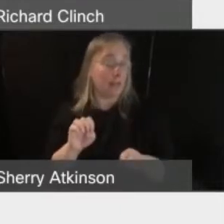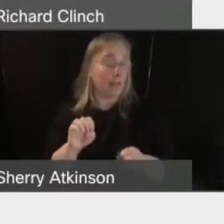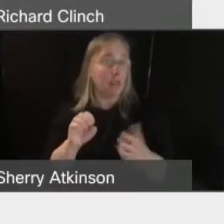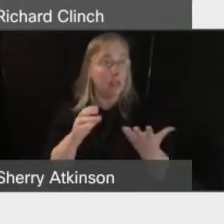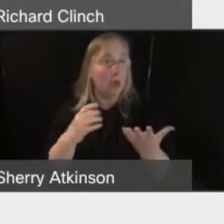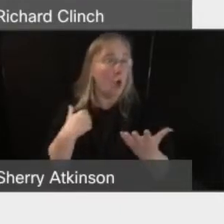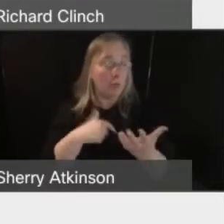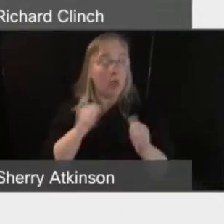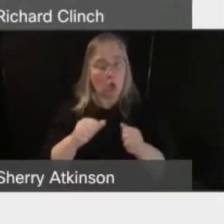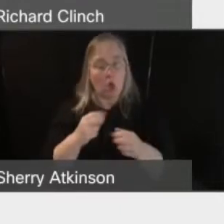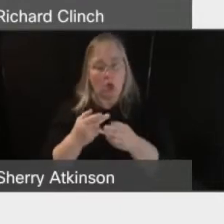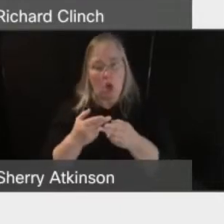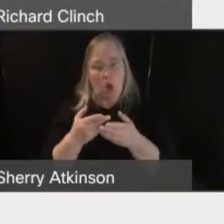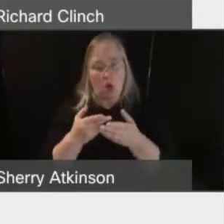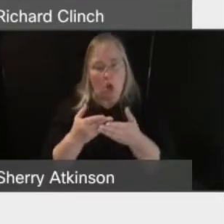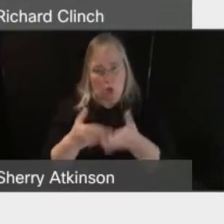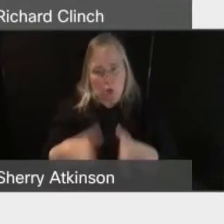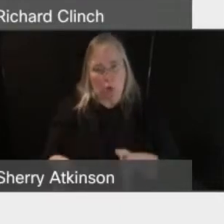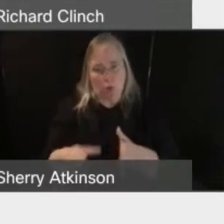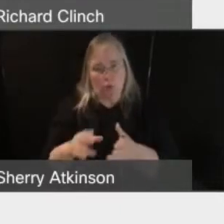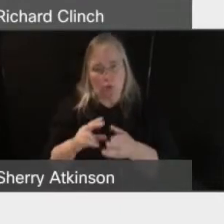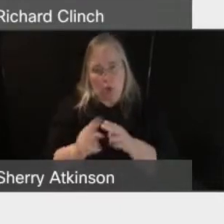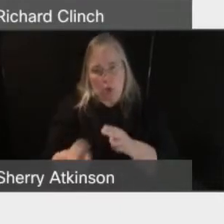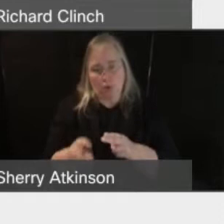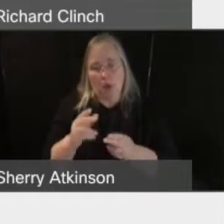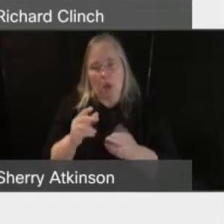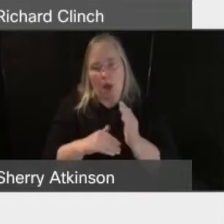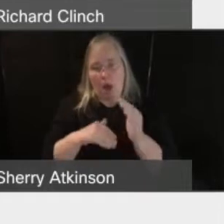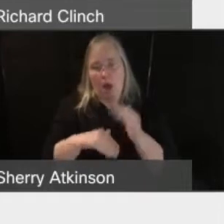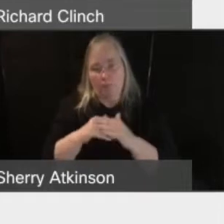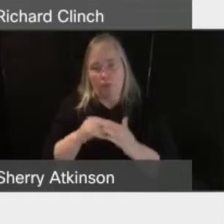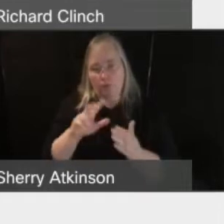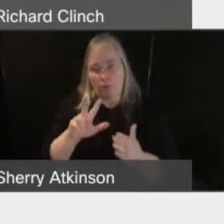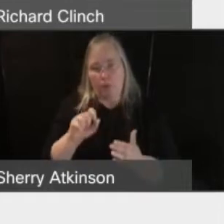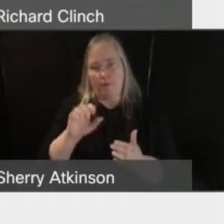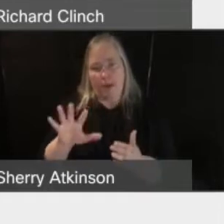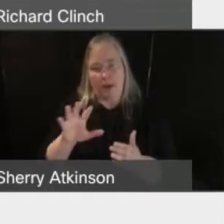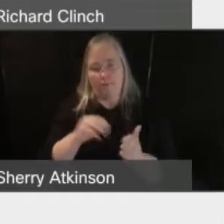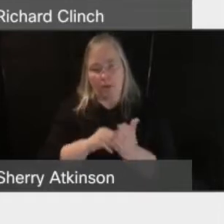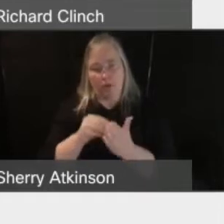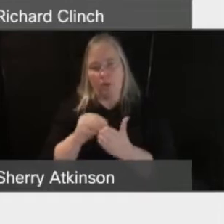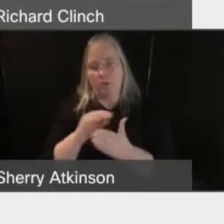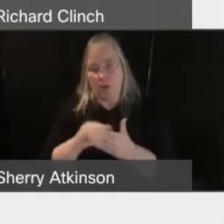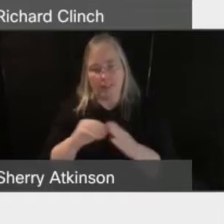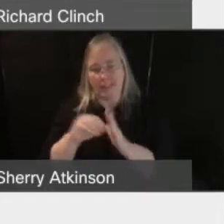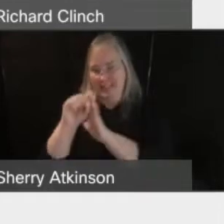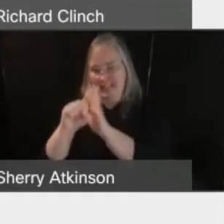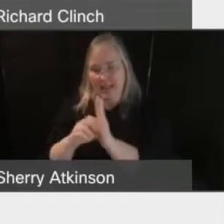lose up to $33.5 million in state and county funding due to that.